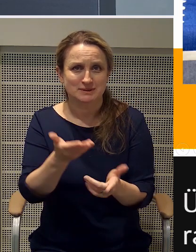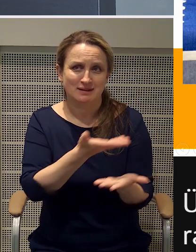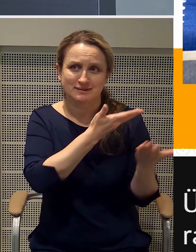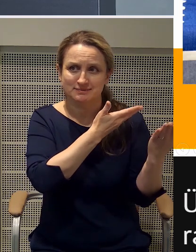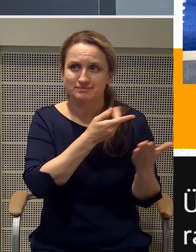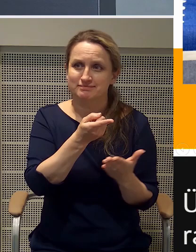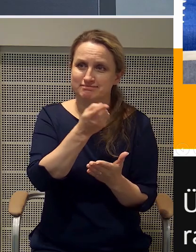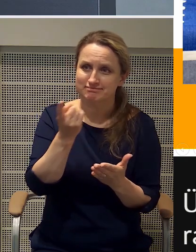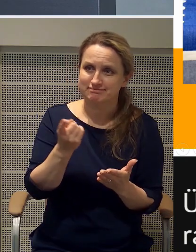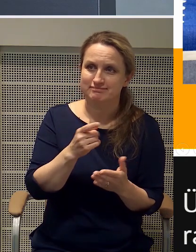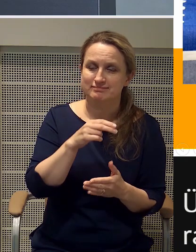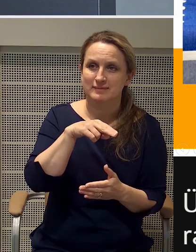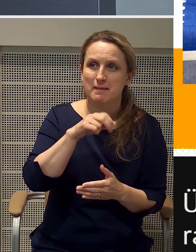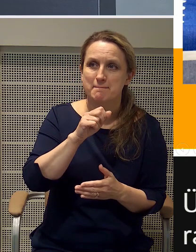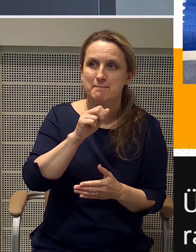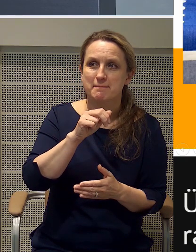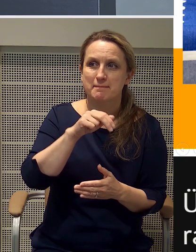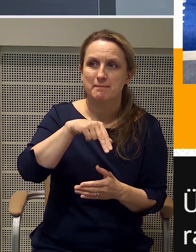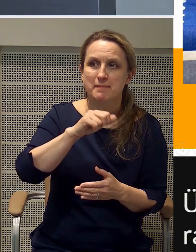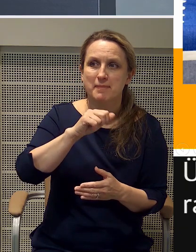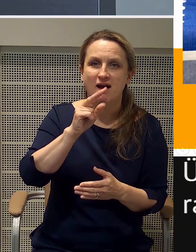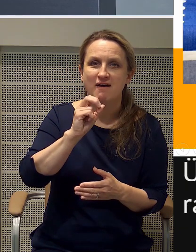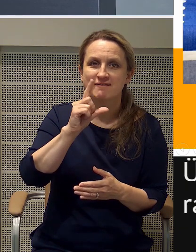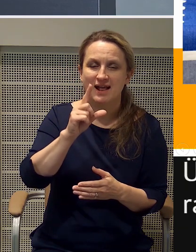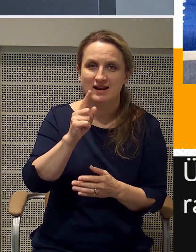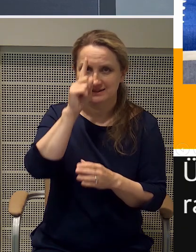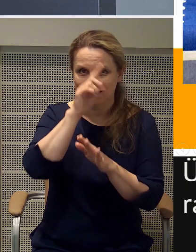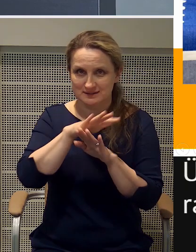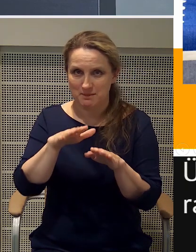the tables. I wanted to show you